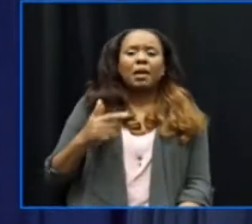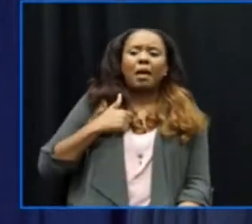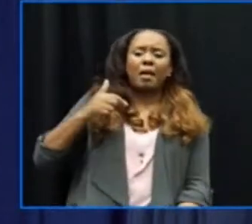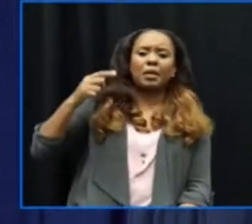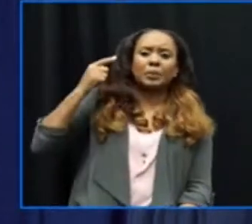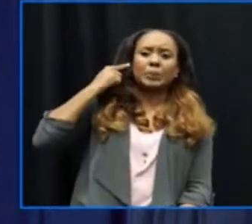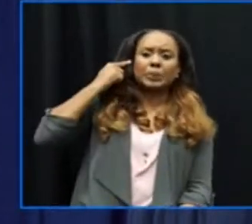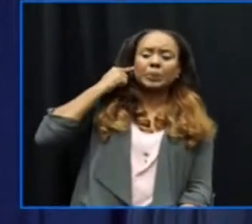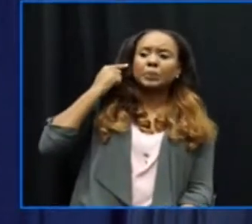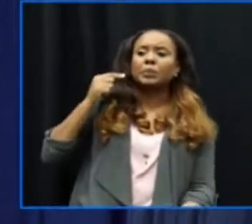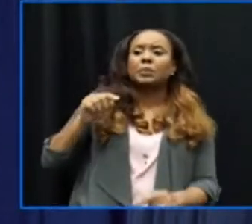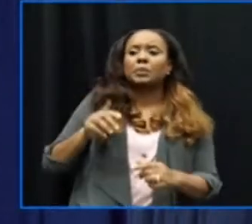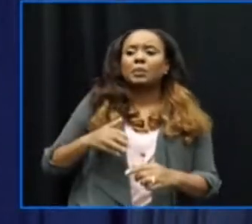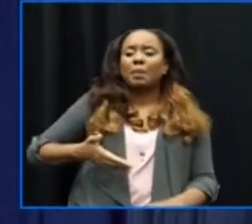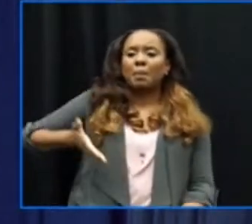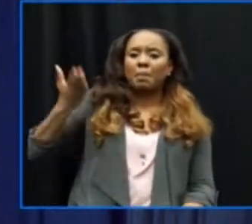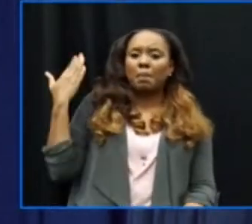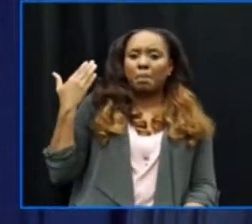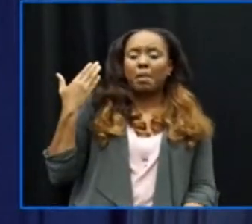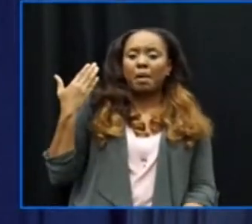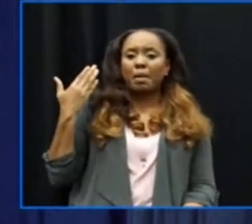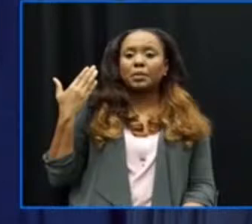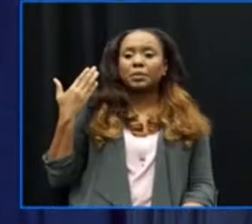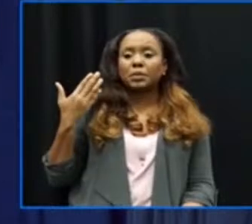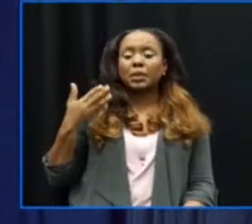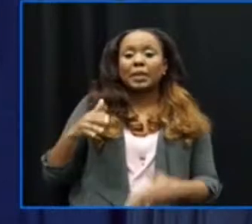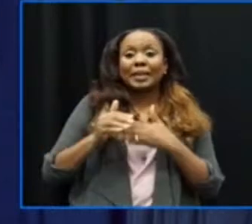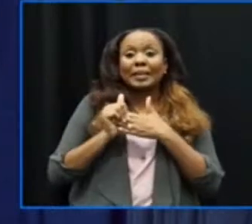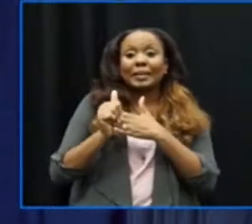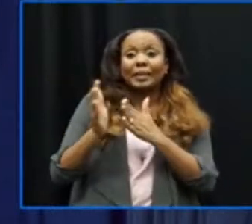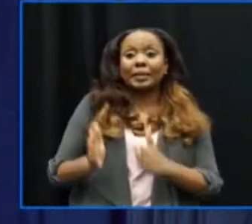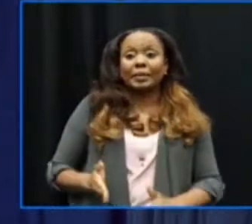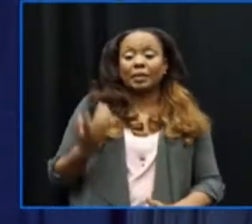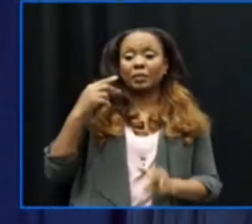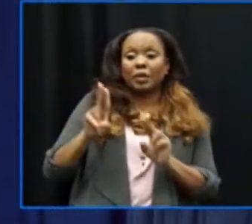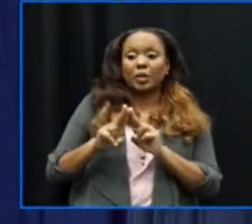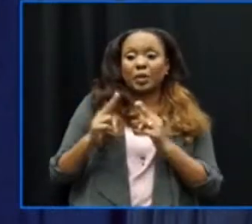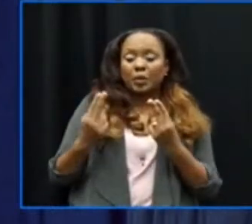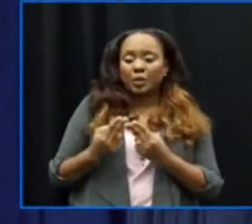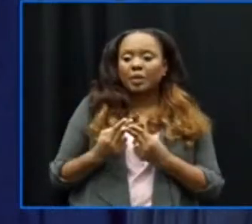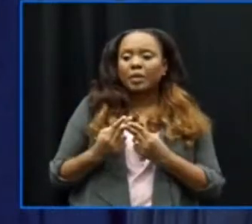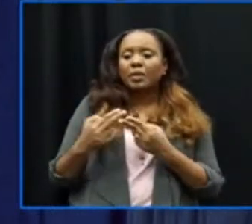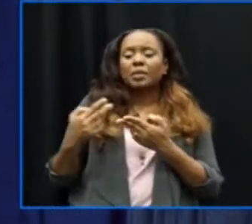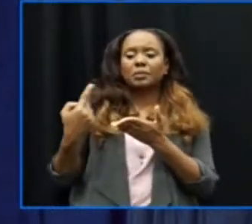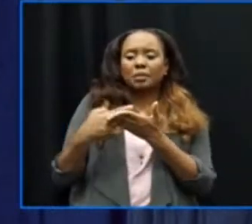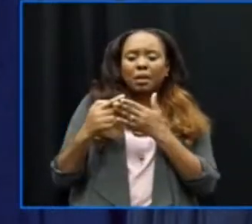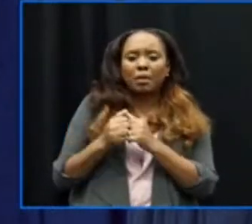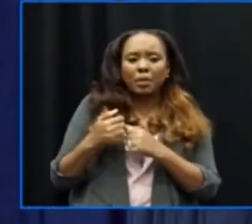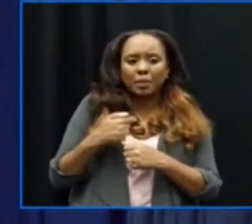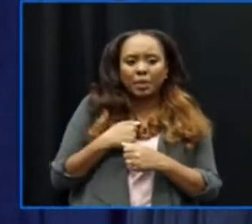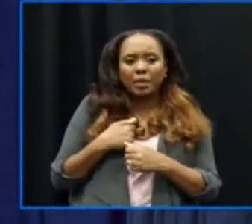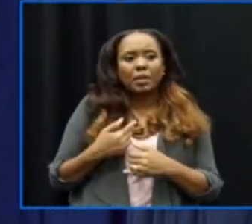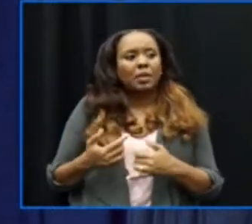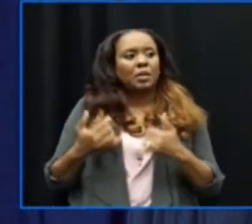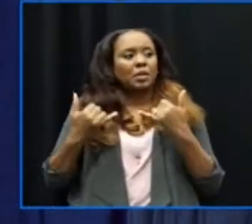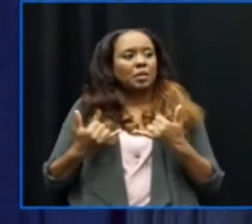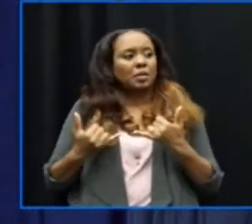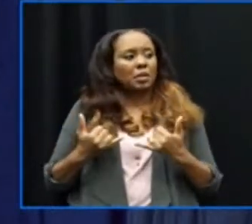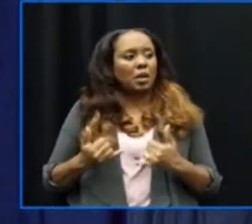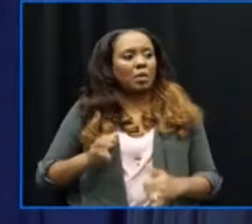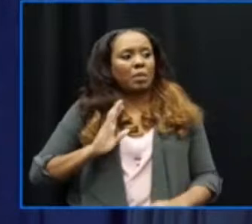views on the matter, and they have done that, and they did that in their time, and this is now our time